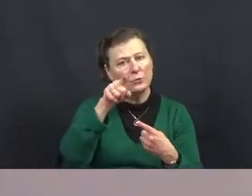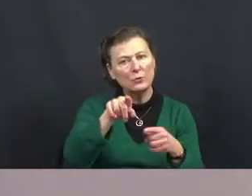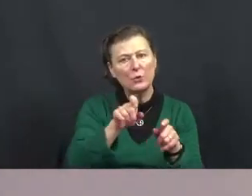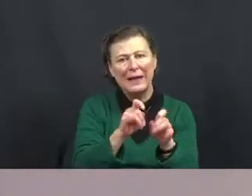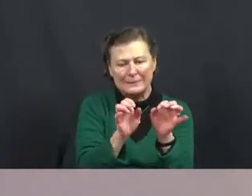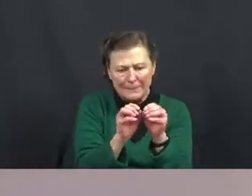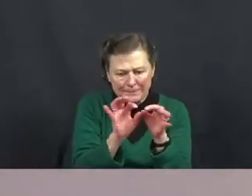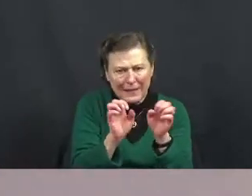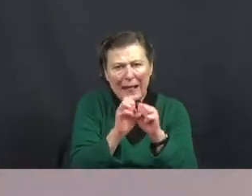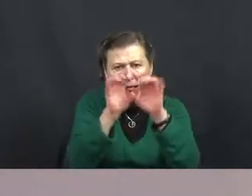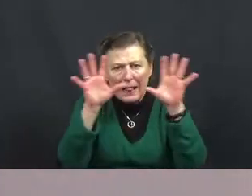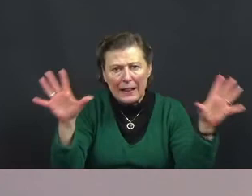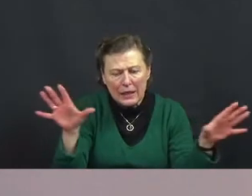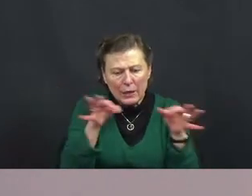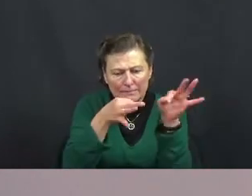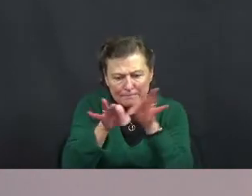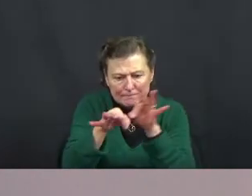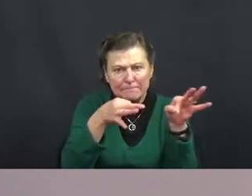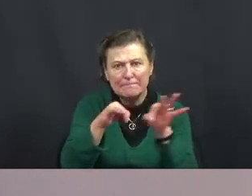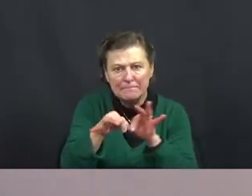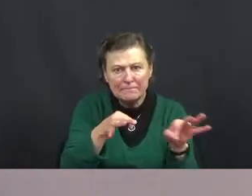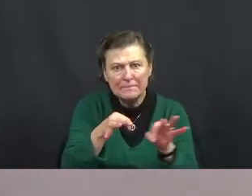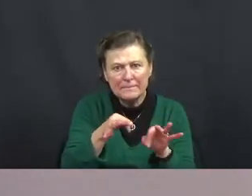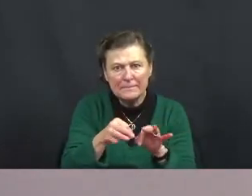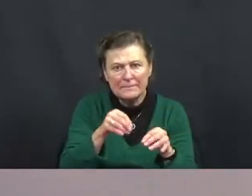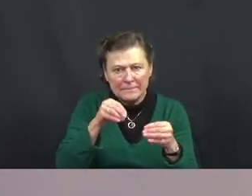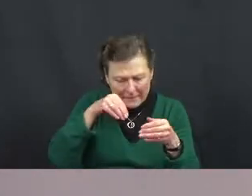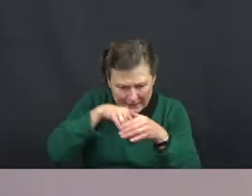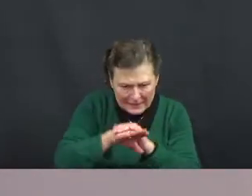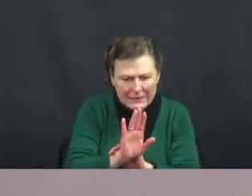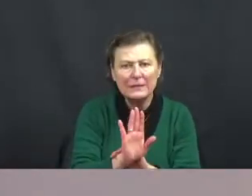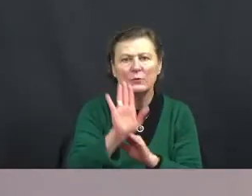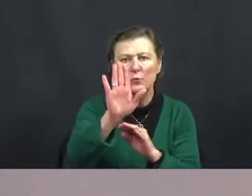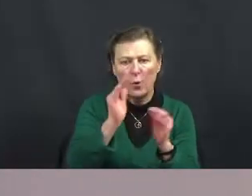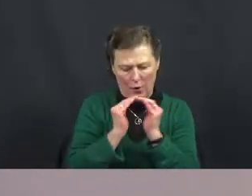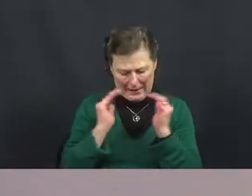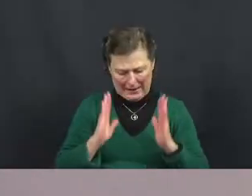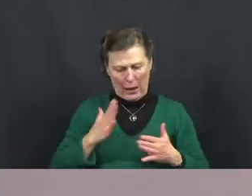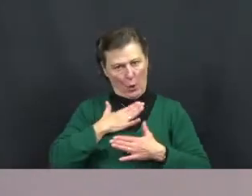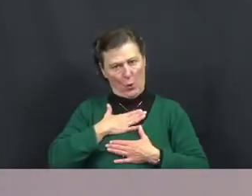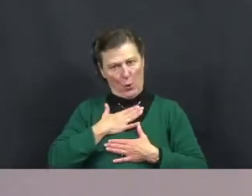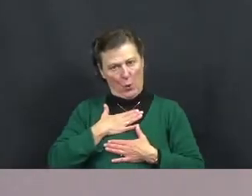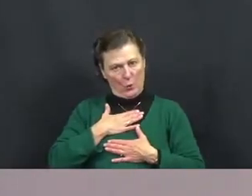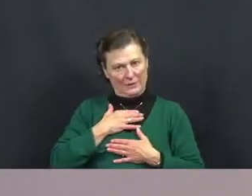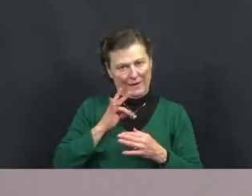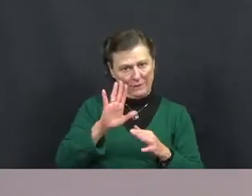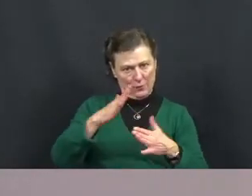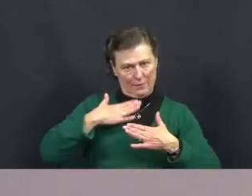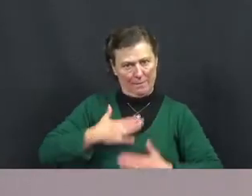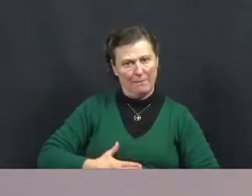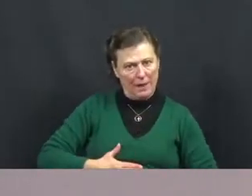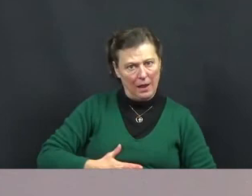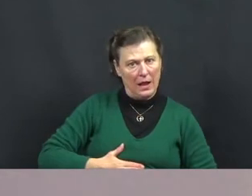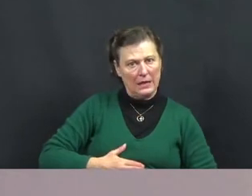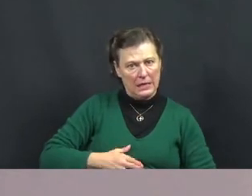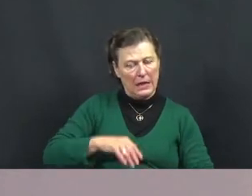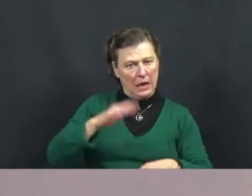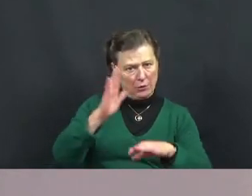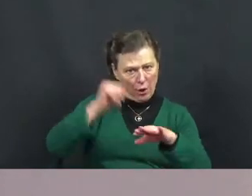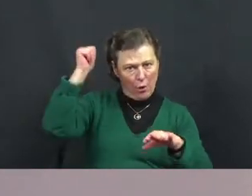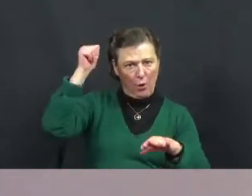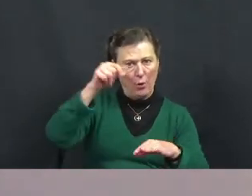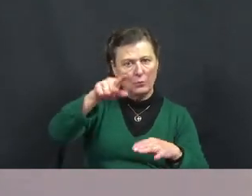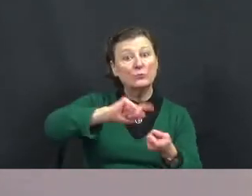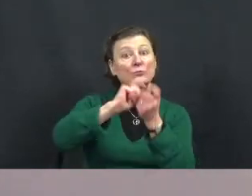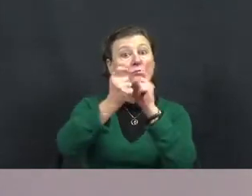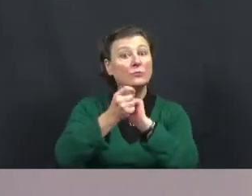It invades the small house of your cautionary being and commands you to change your